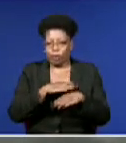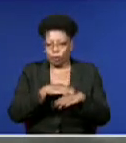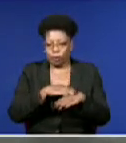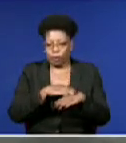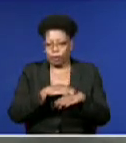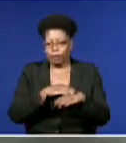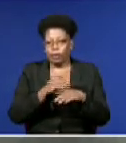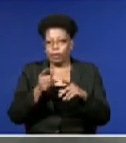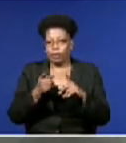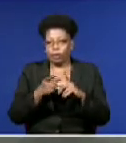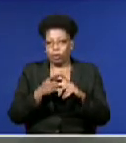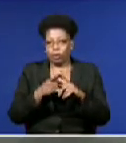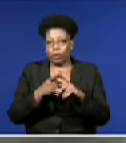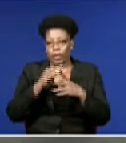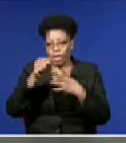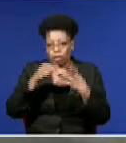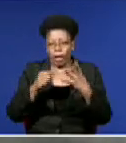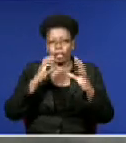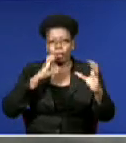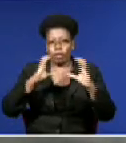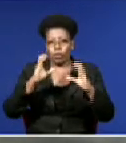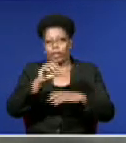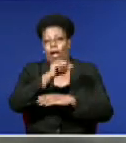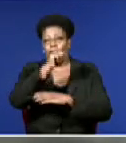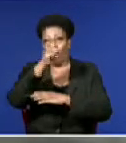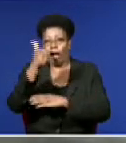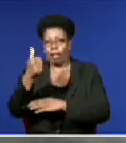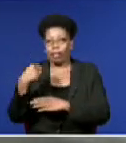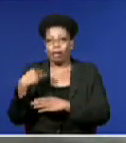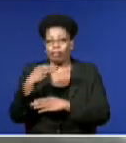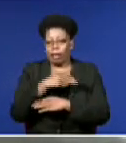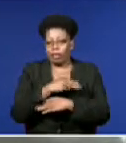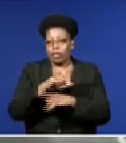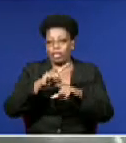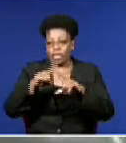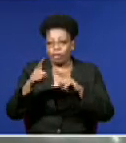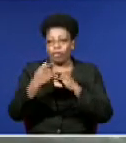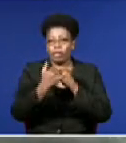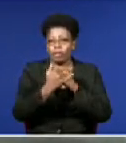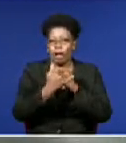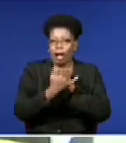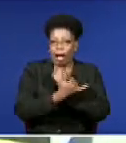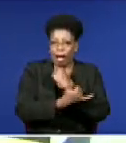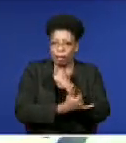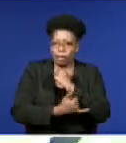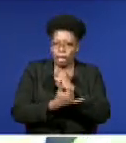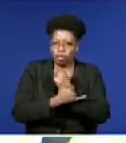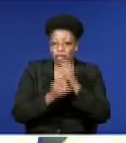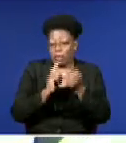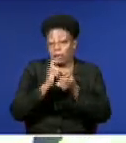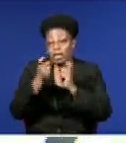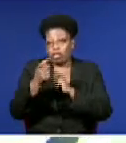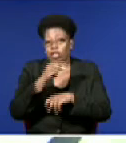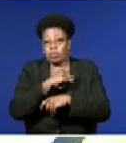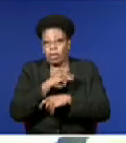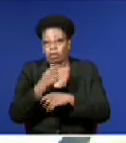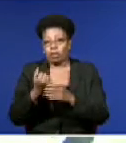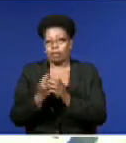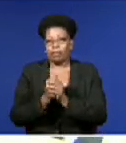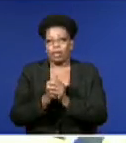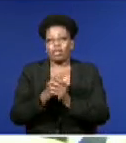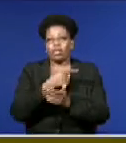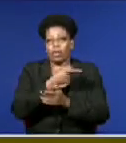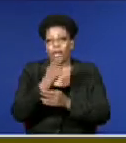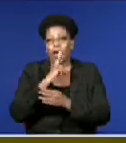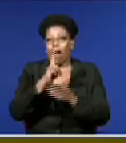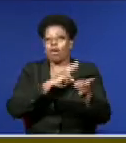to interact and communicate with other members of other countries and exchange pins and things like that. So basically, they are